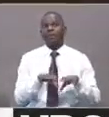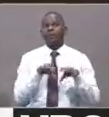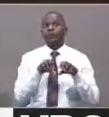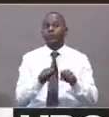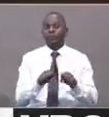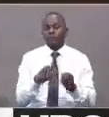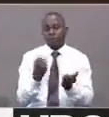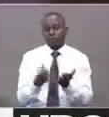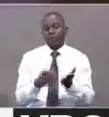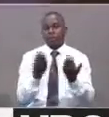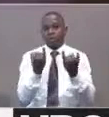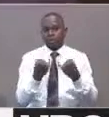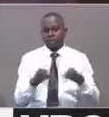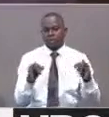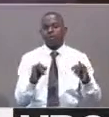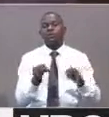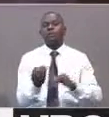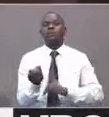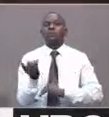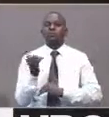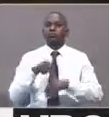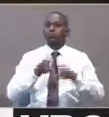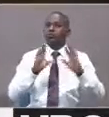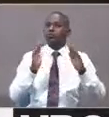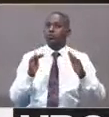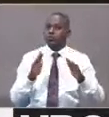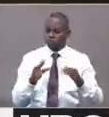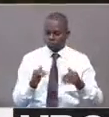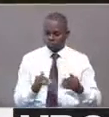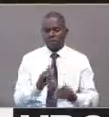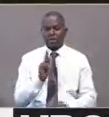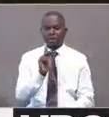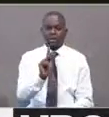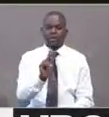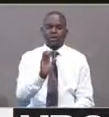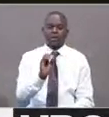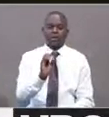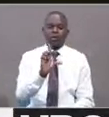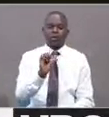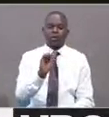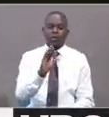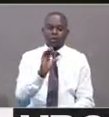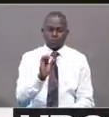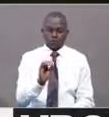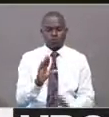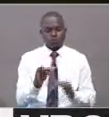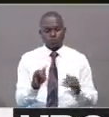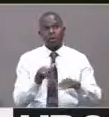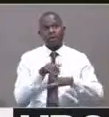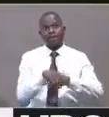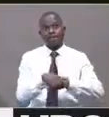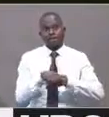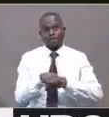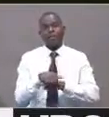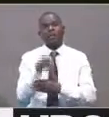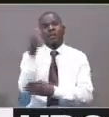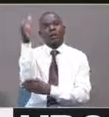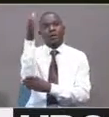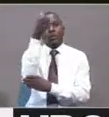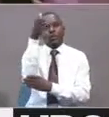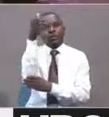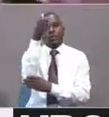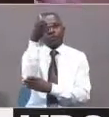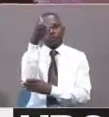The Uganda Independence Day festivities were held at Kololo Ceremonial Grounds, where the British Union Jack